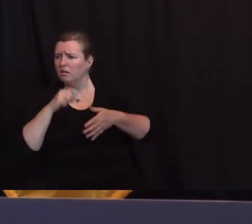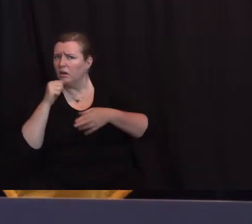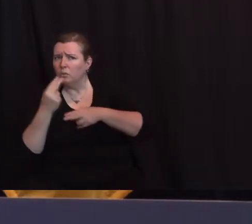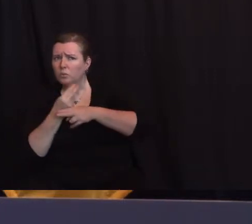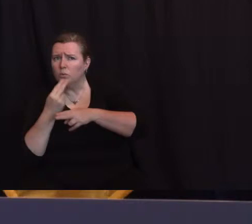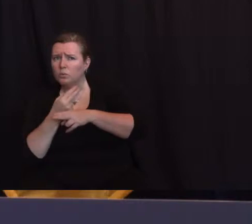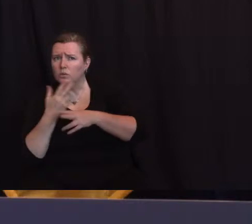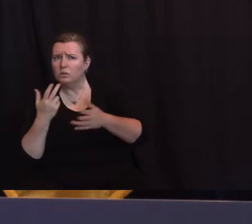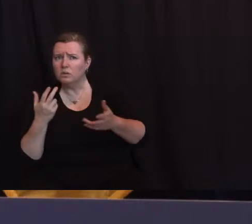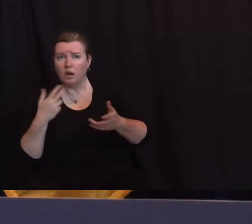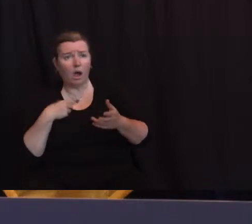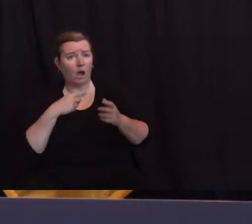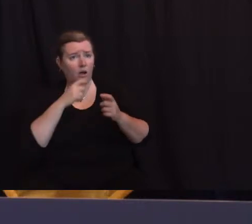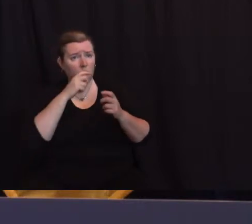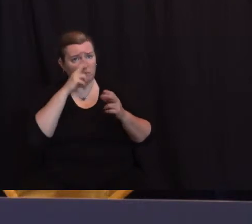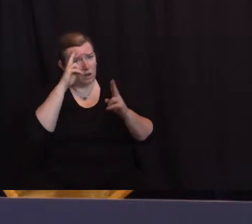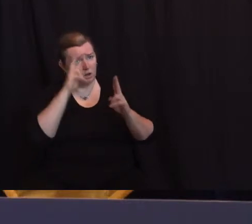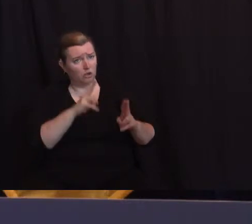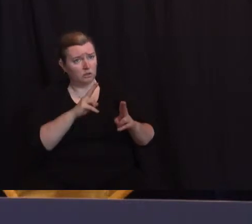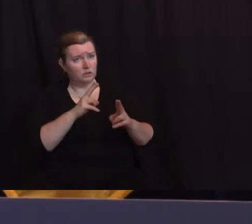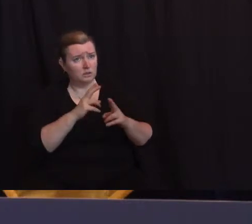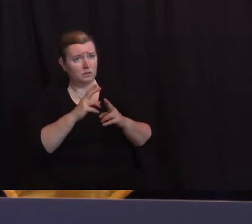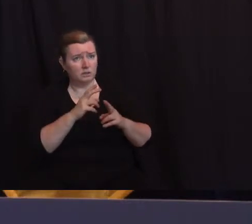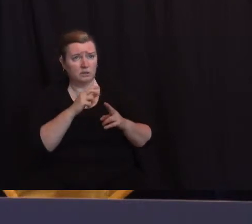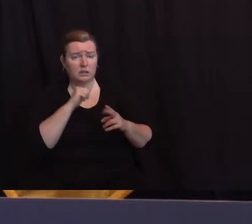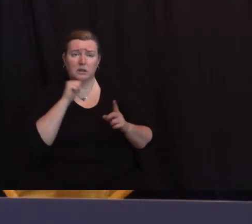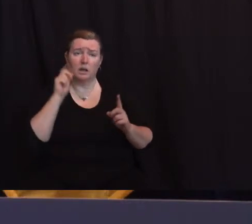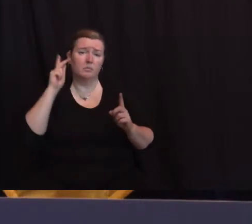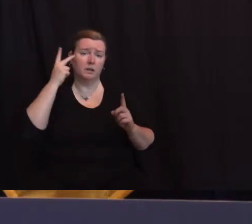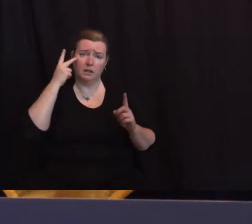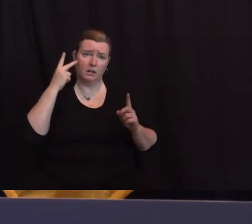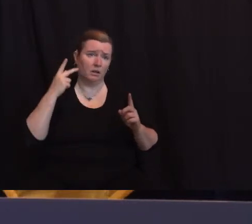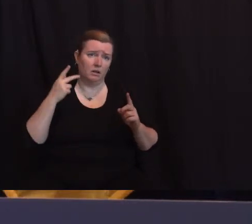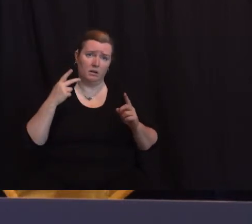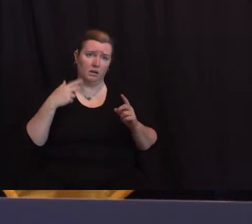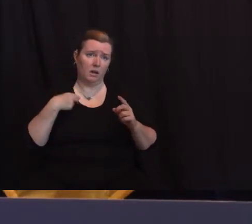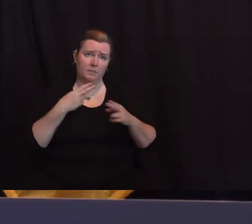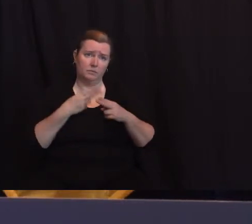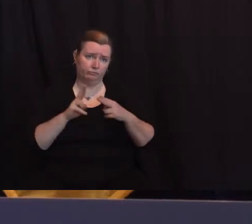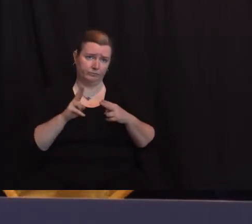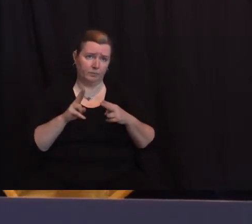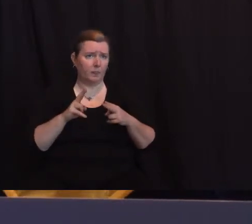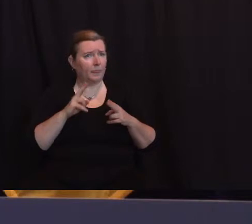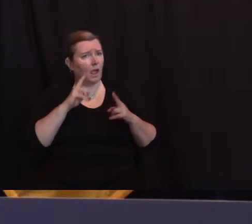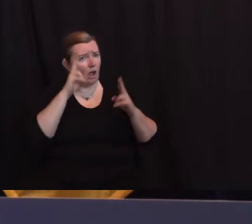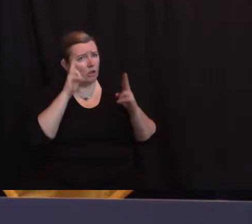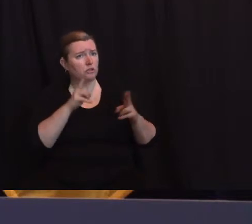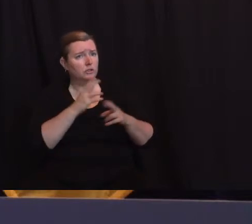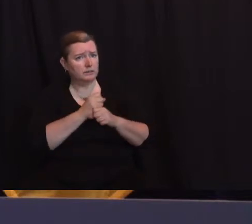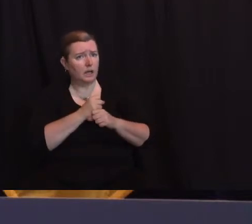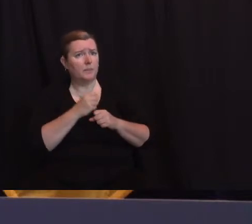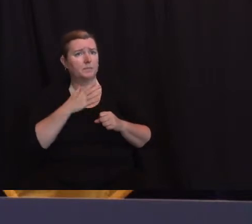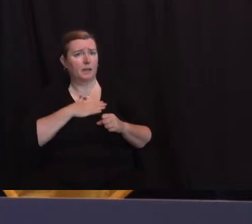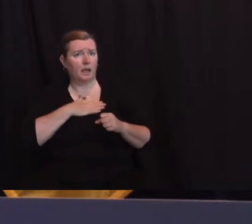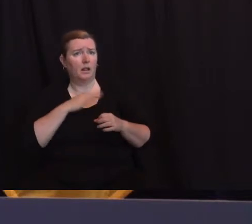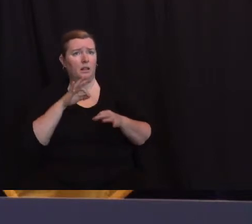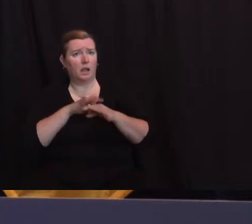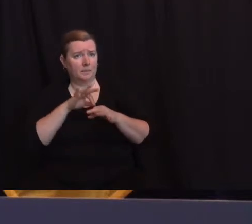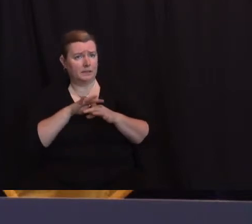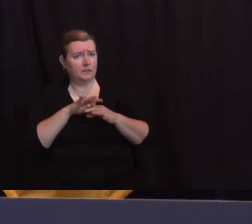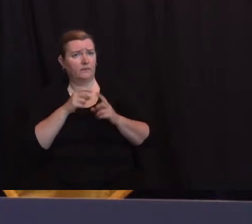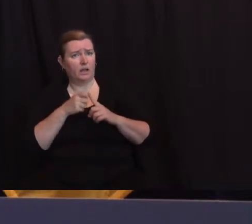get the nomination from my party. This is not a political event, so I'm going to be very brief on this. I was honored to get the nomination from my party.